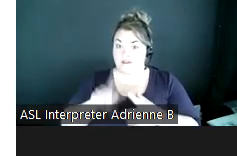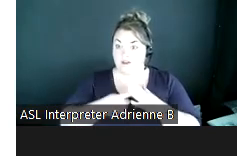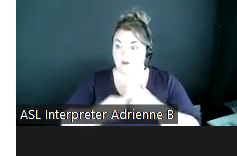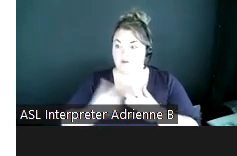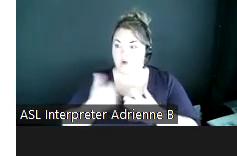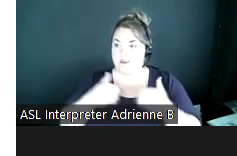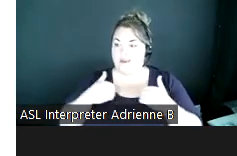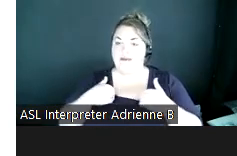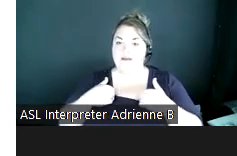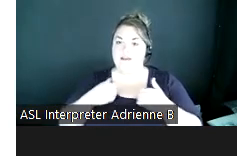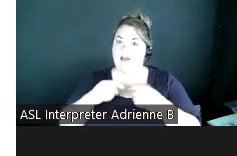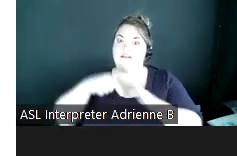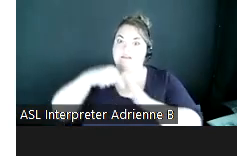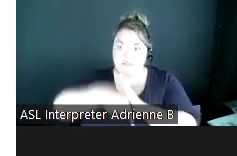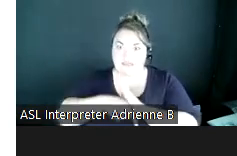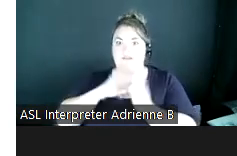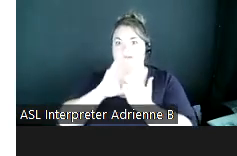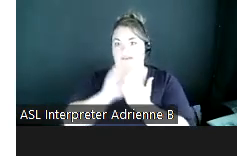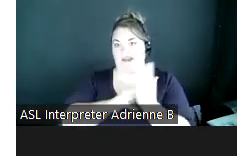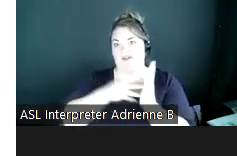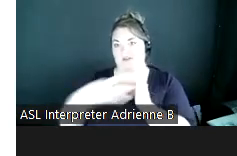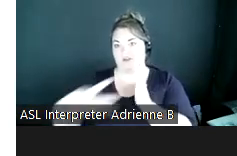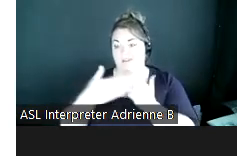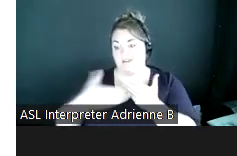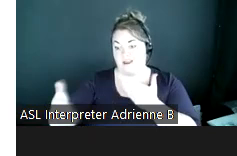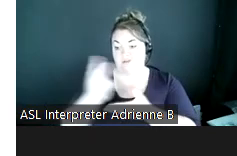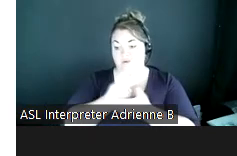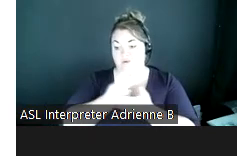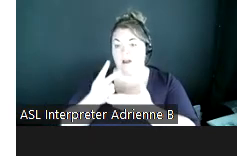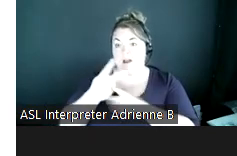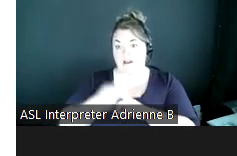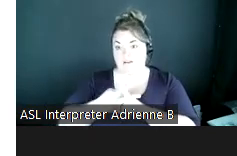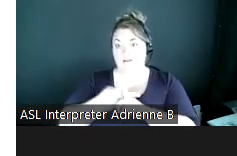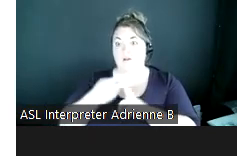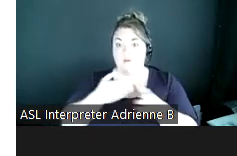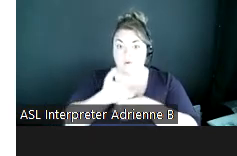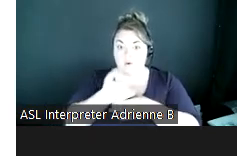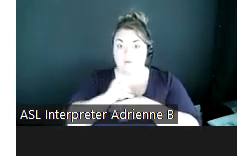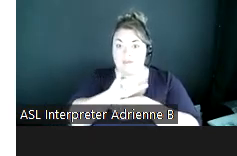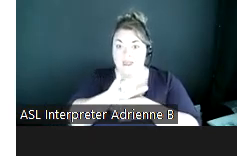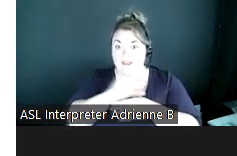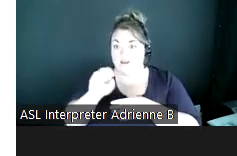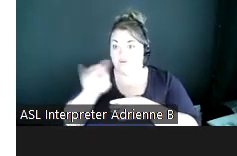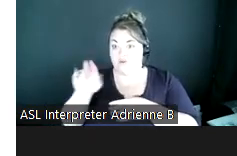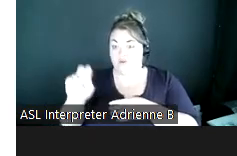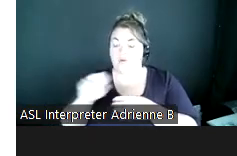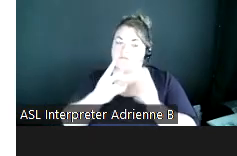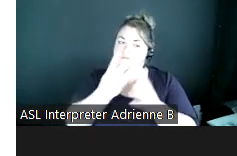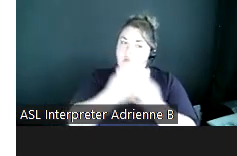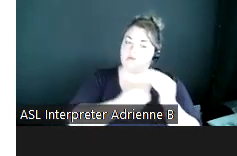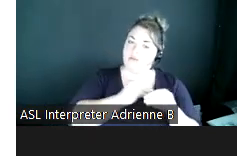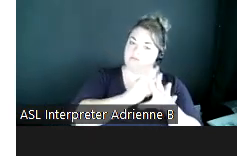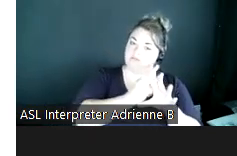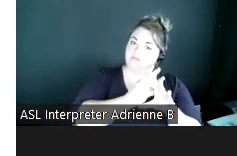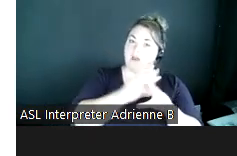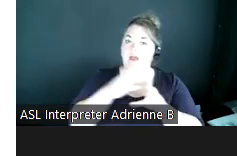extensive calendar for the next 2 months through May and June of both in-person and virtual events that